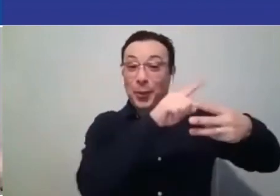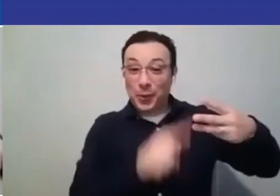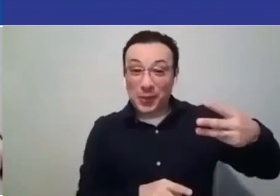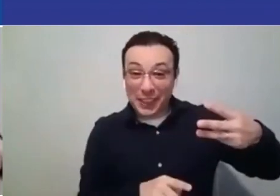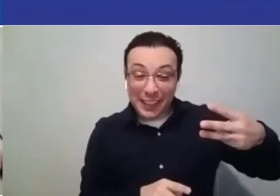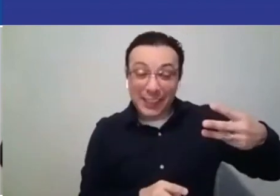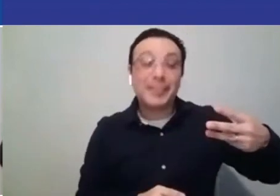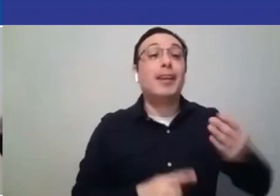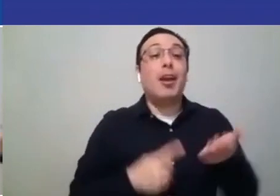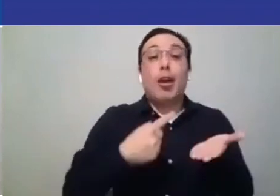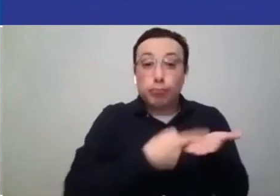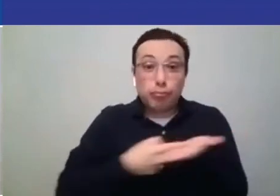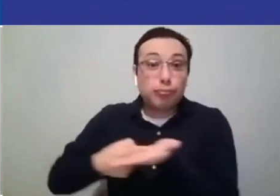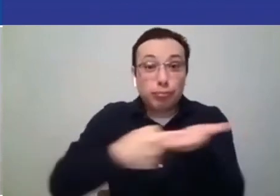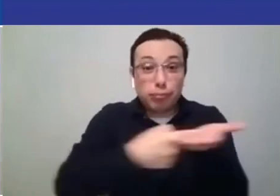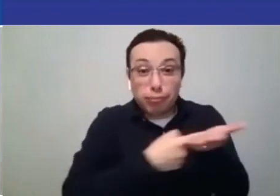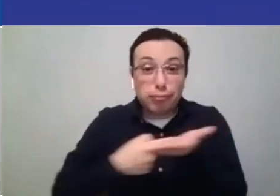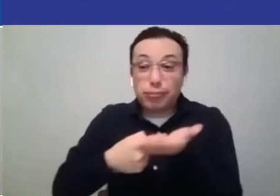Thank you, Rodney.